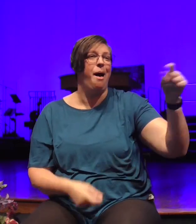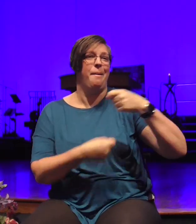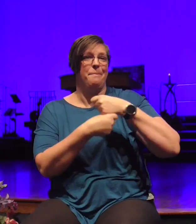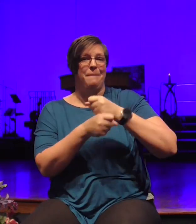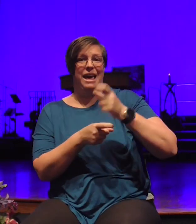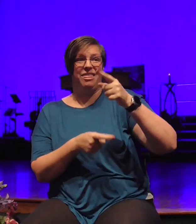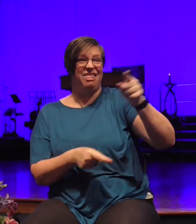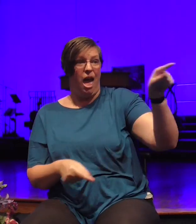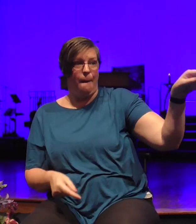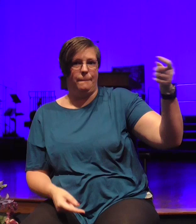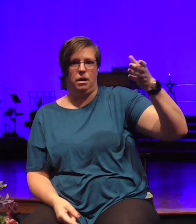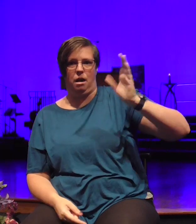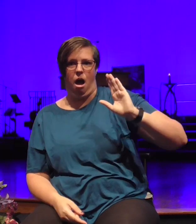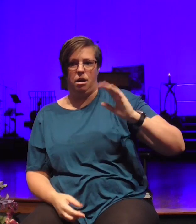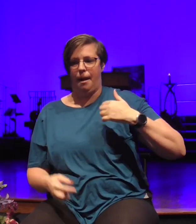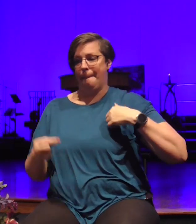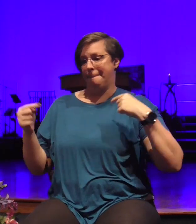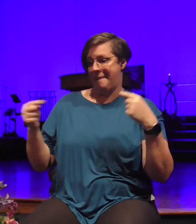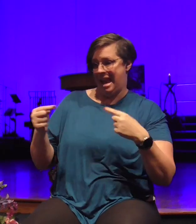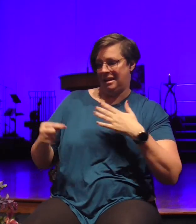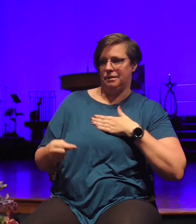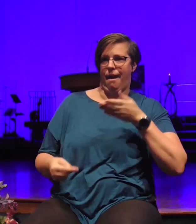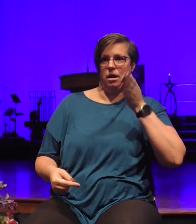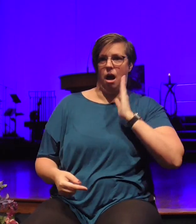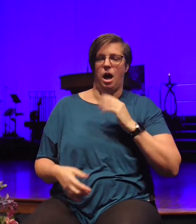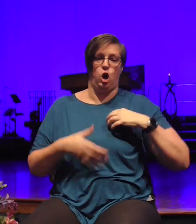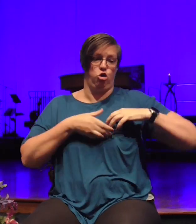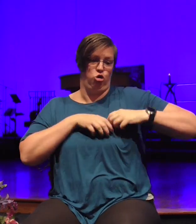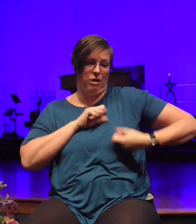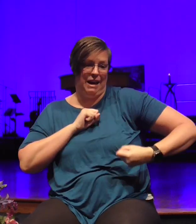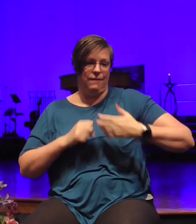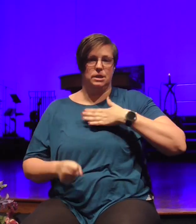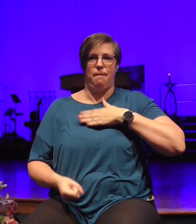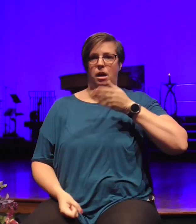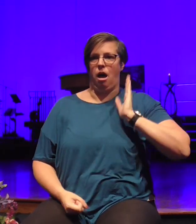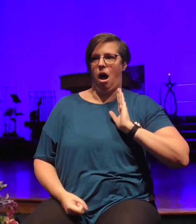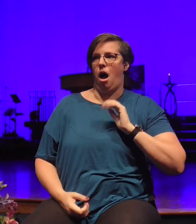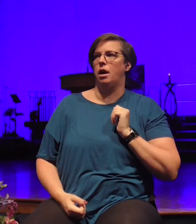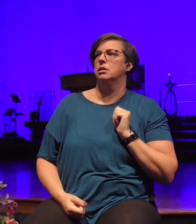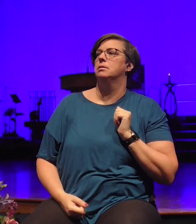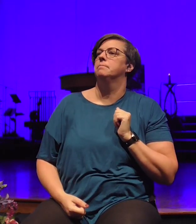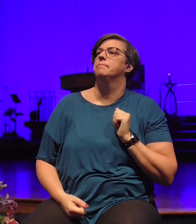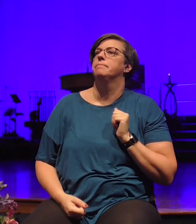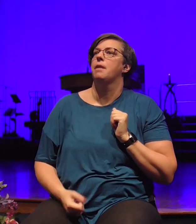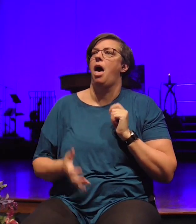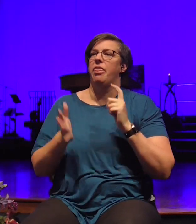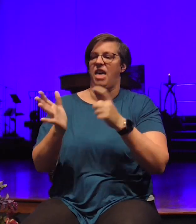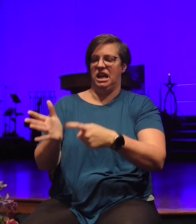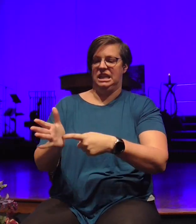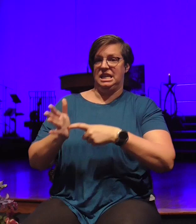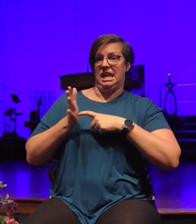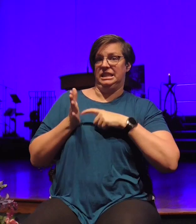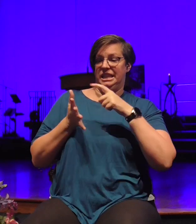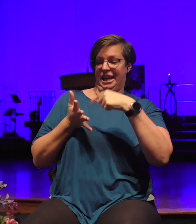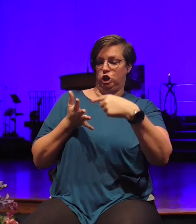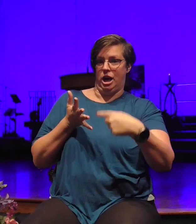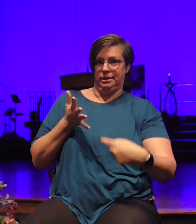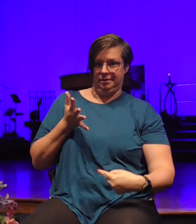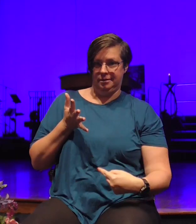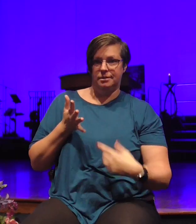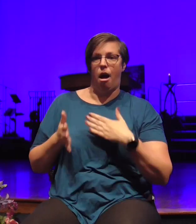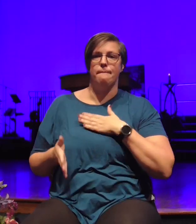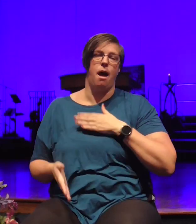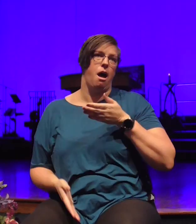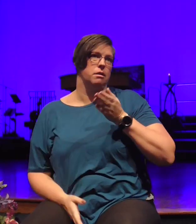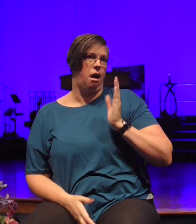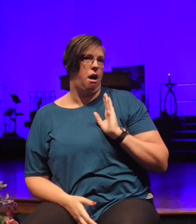make pain our God, or grief our God, or the conditions our God, which we're already tempted to